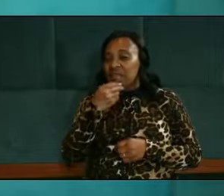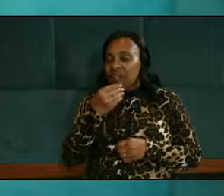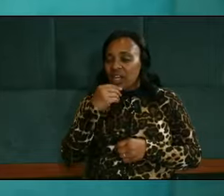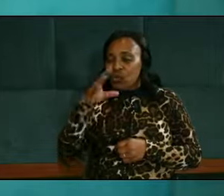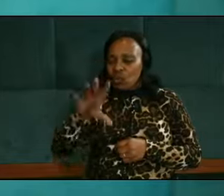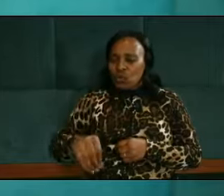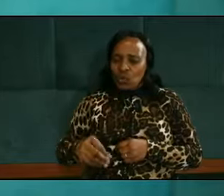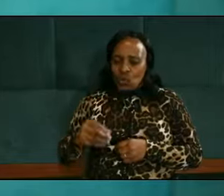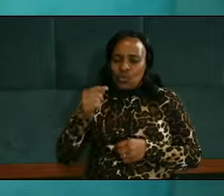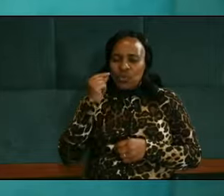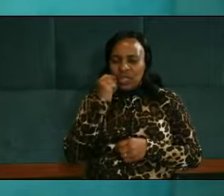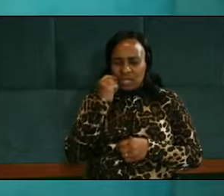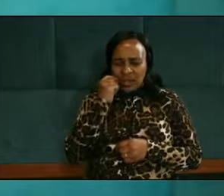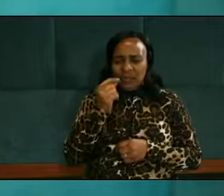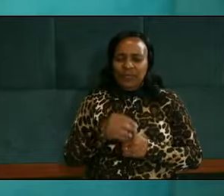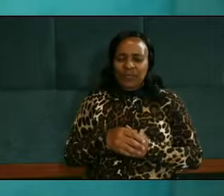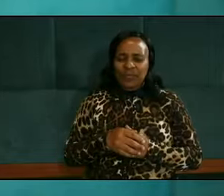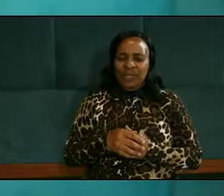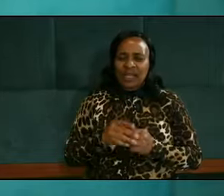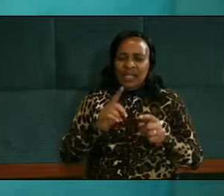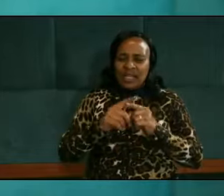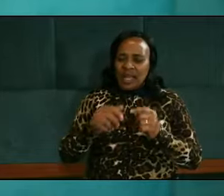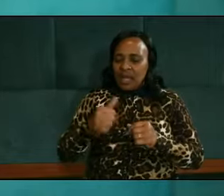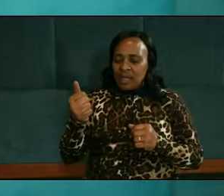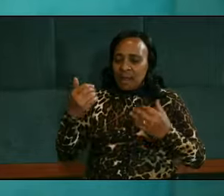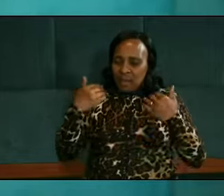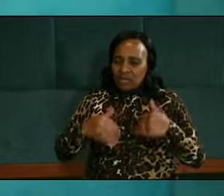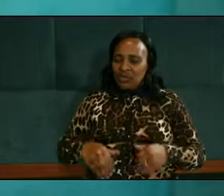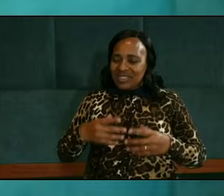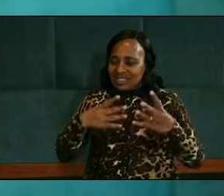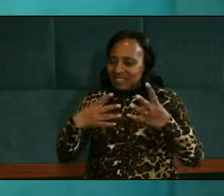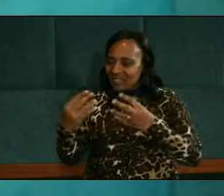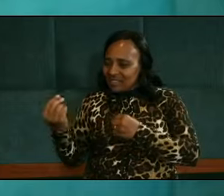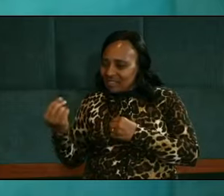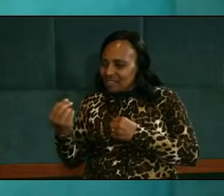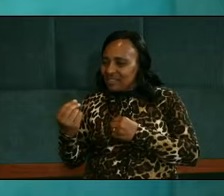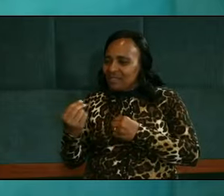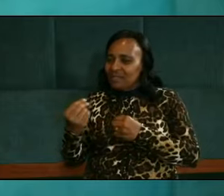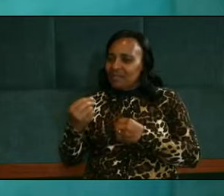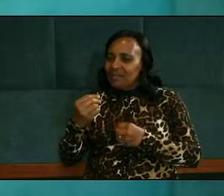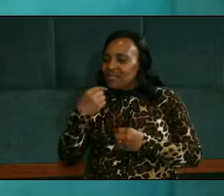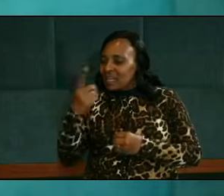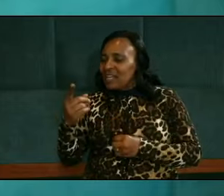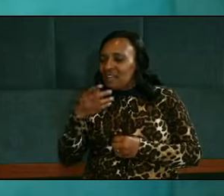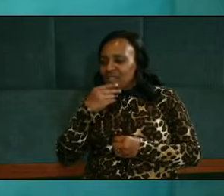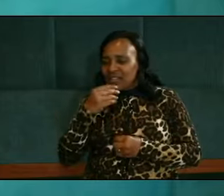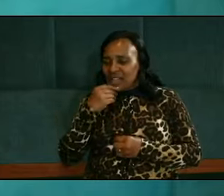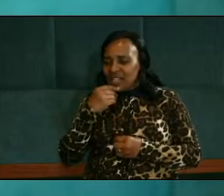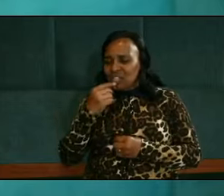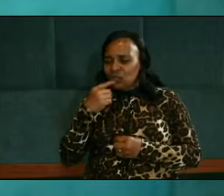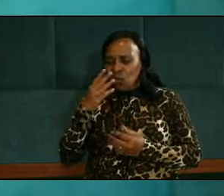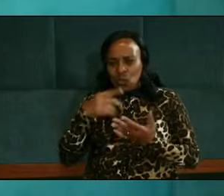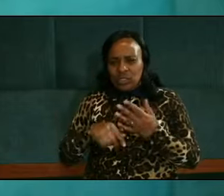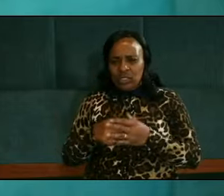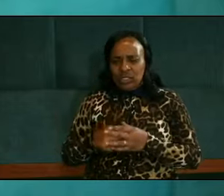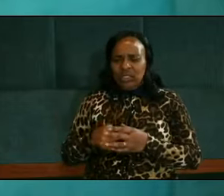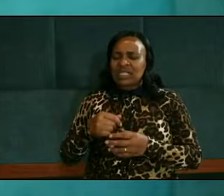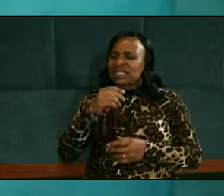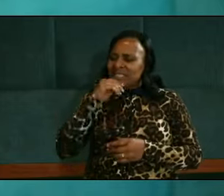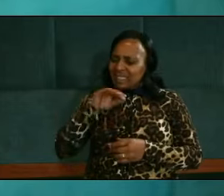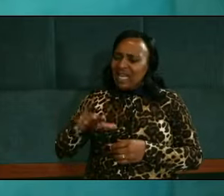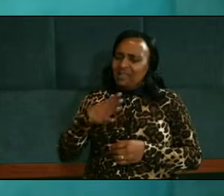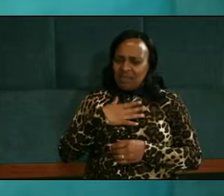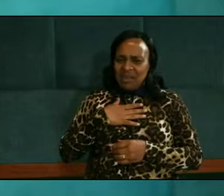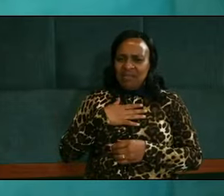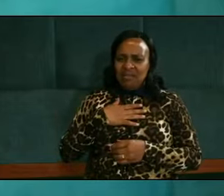honey. So that person goes and tells the father, and then the father is like, ah, my son. But you know, he can't go back on his word because